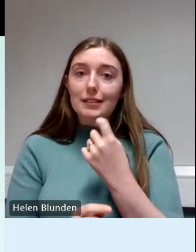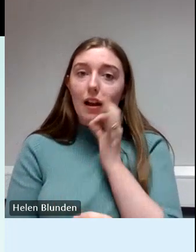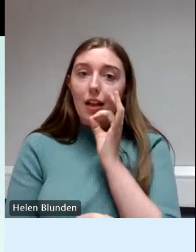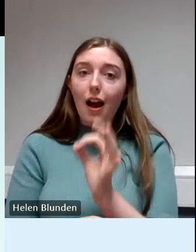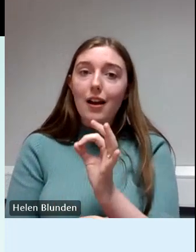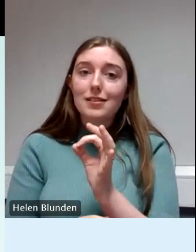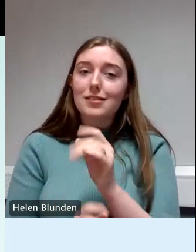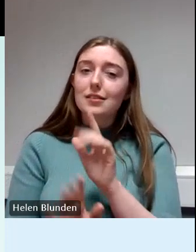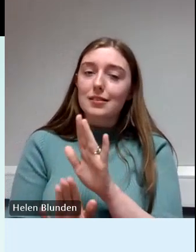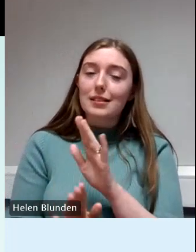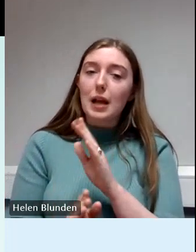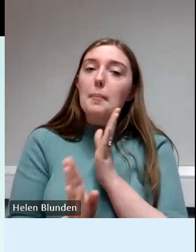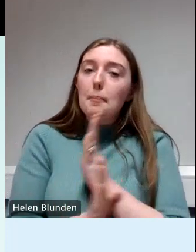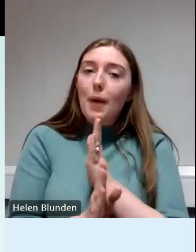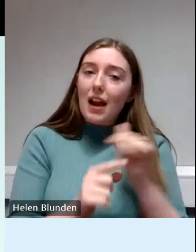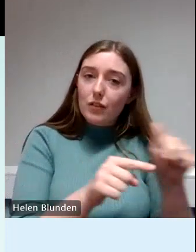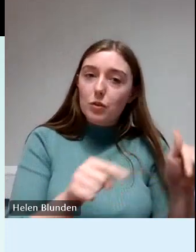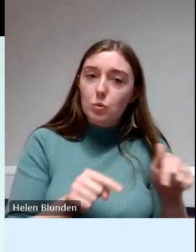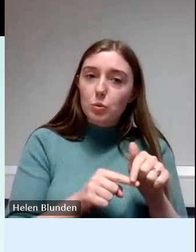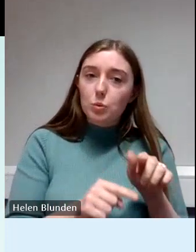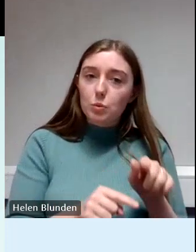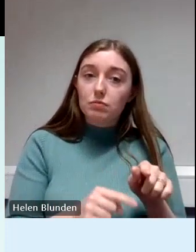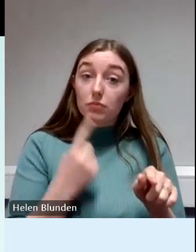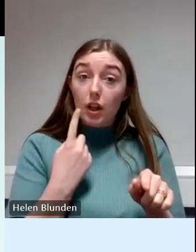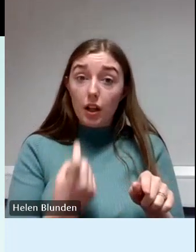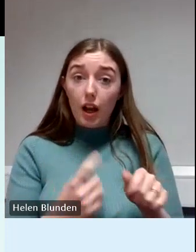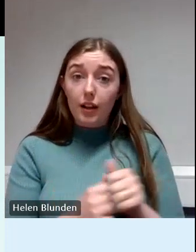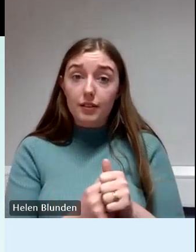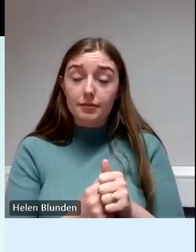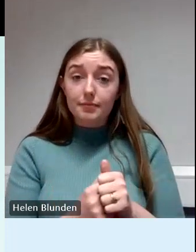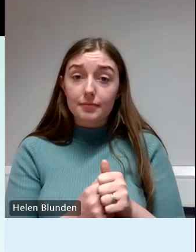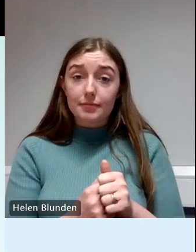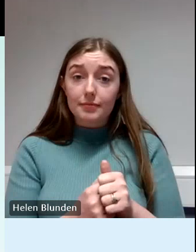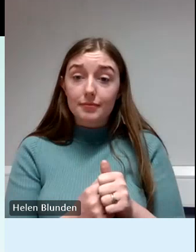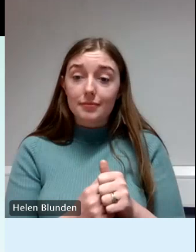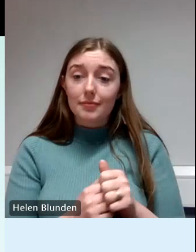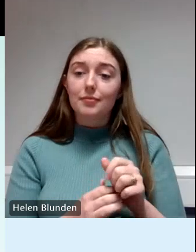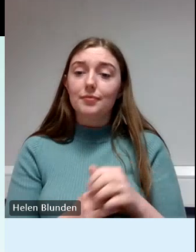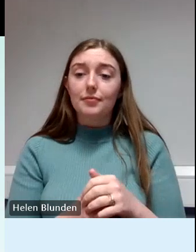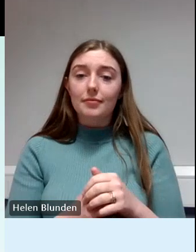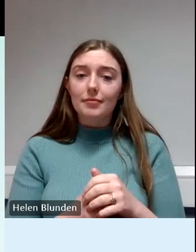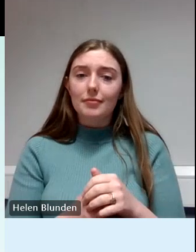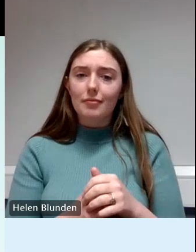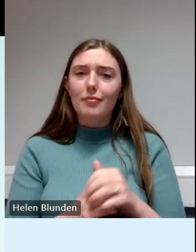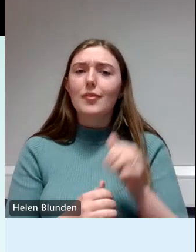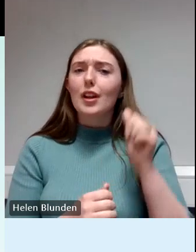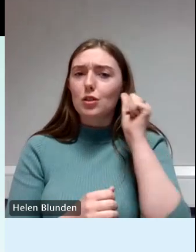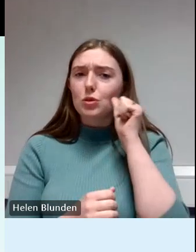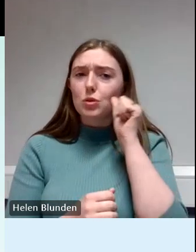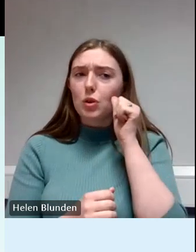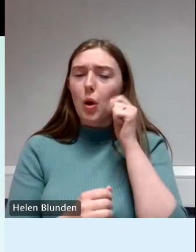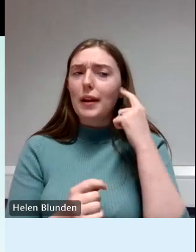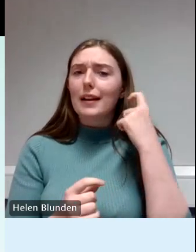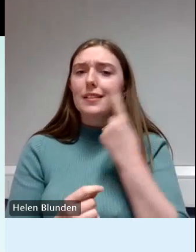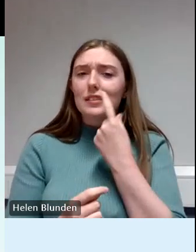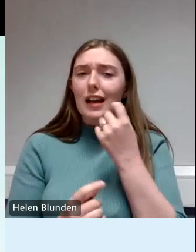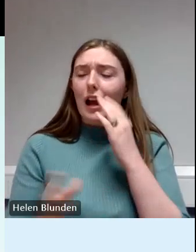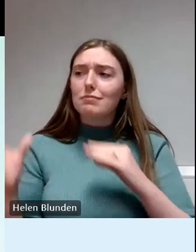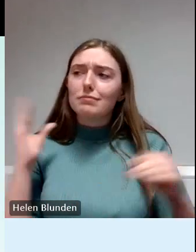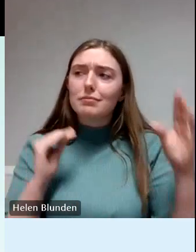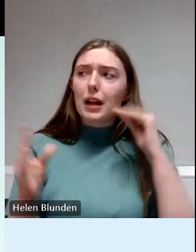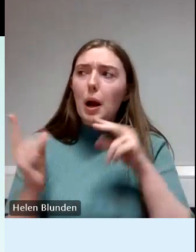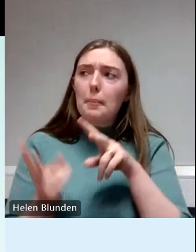know within a pharmacy, commonly, you do hear people giving their name or confirming their name and things. Please